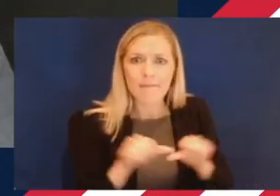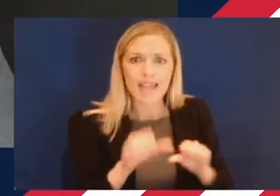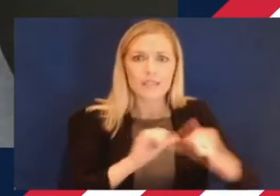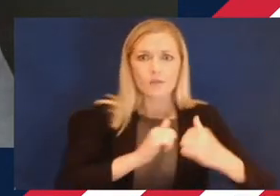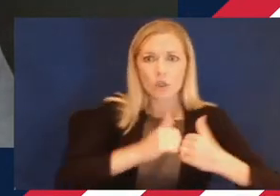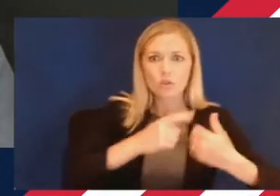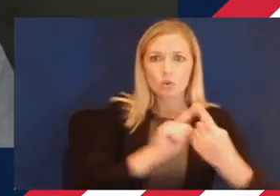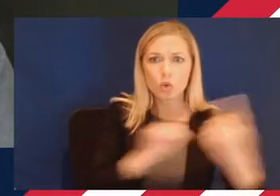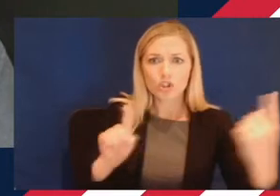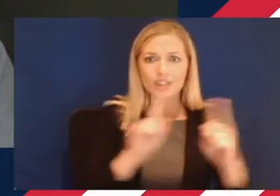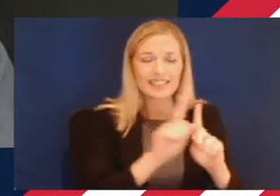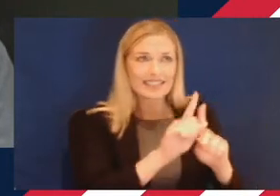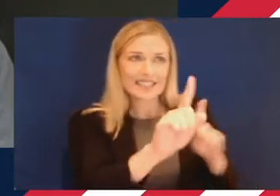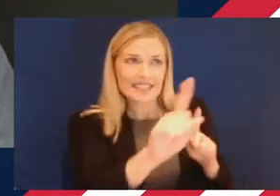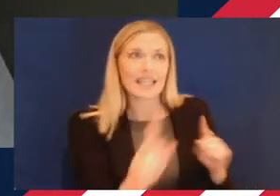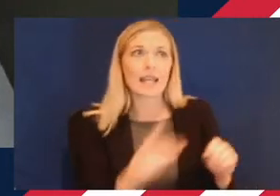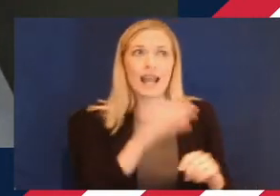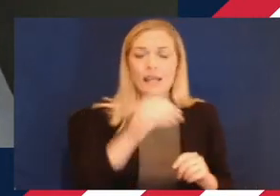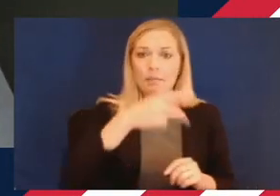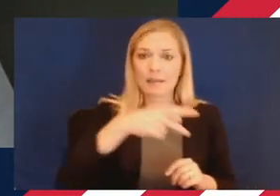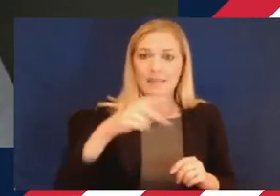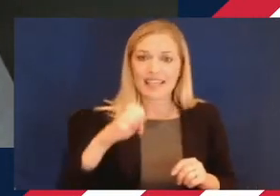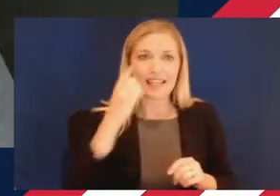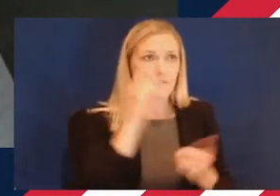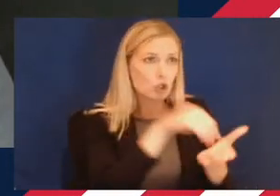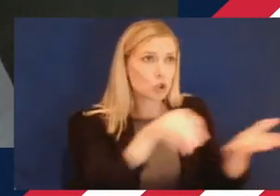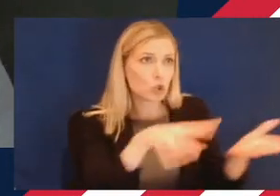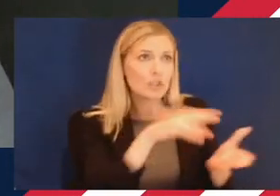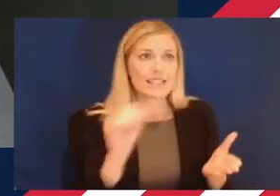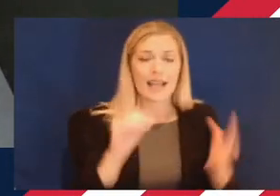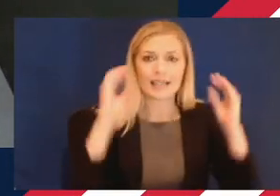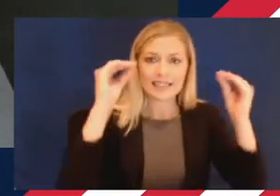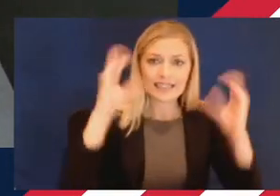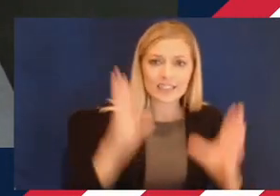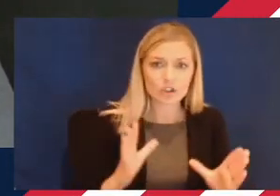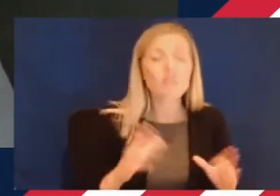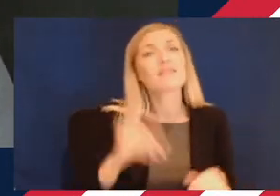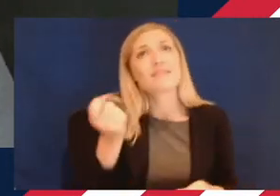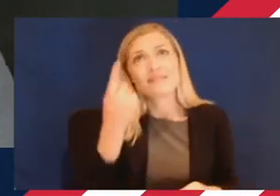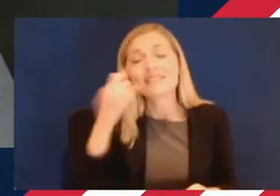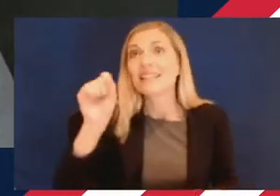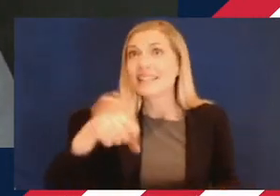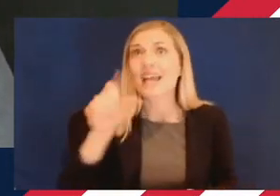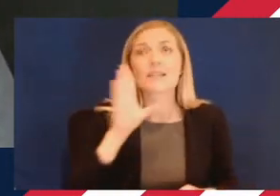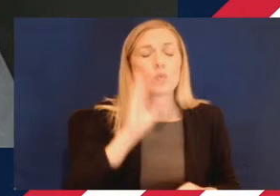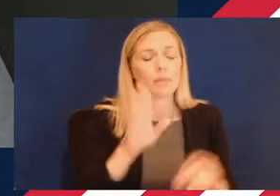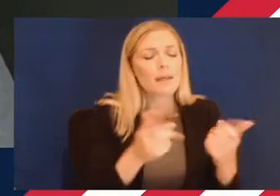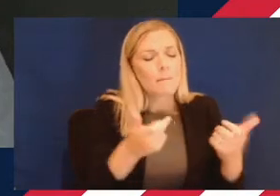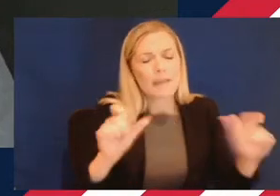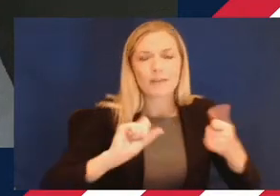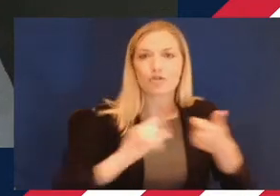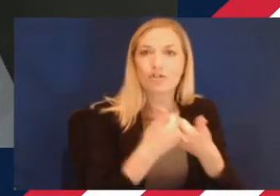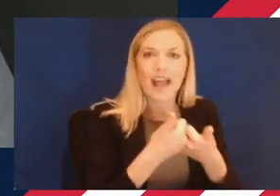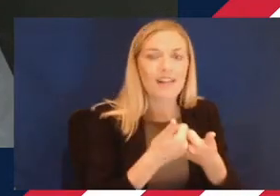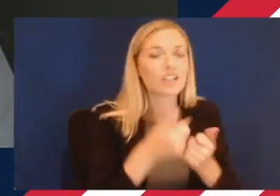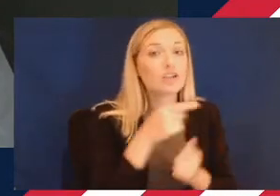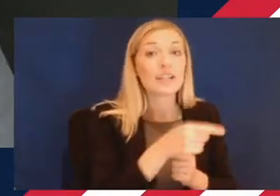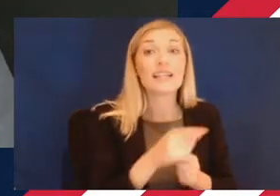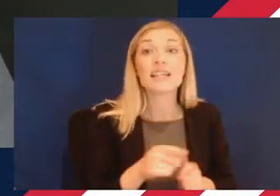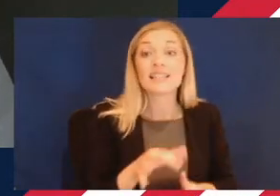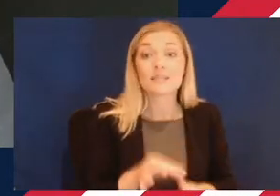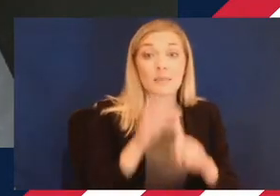and educators. No doubt, all of these expenditures will be a major challenge, particularly in districts that never recovered from the Great